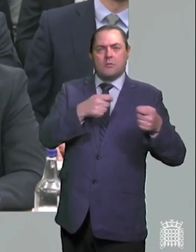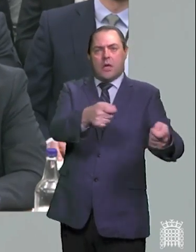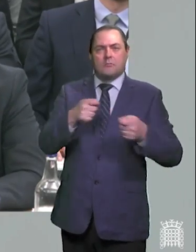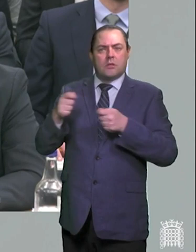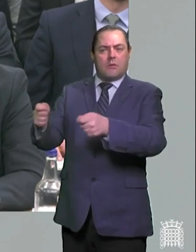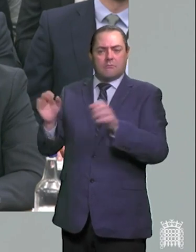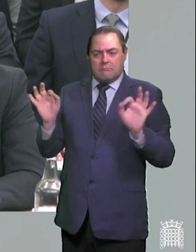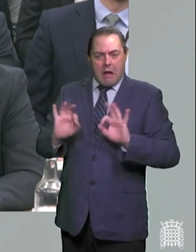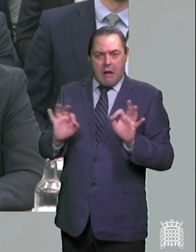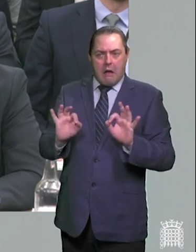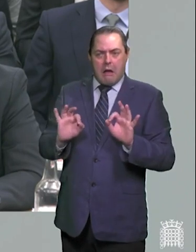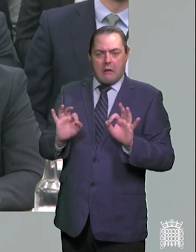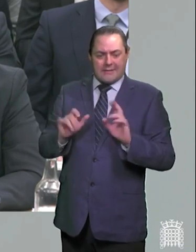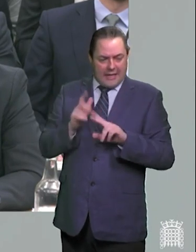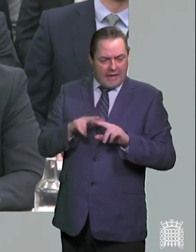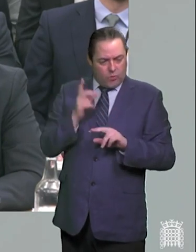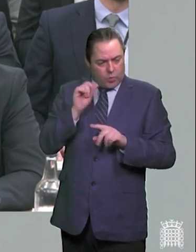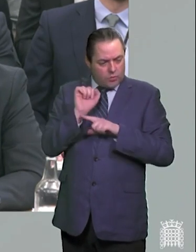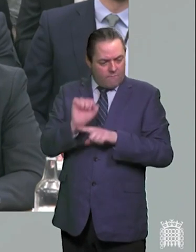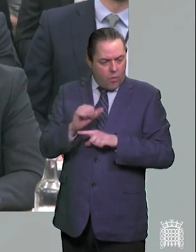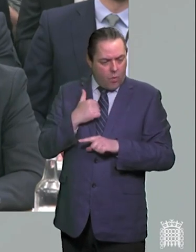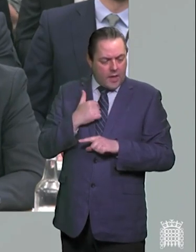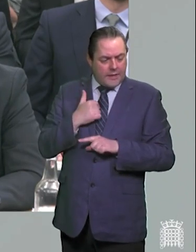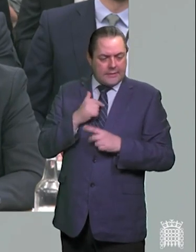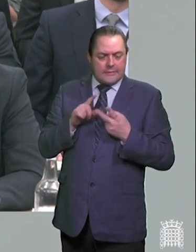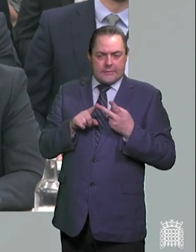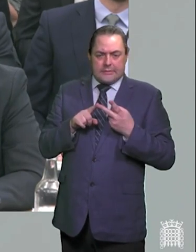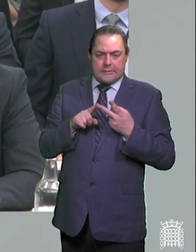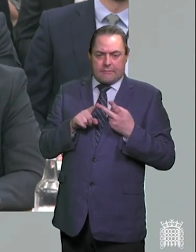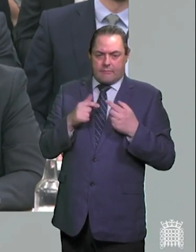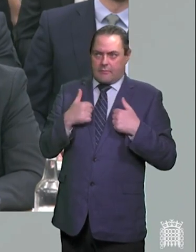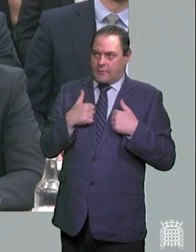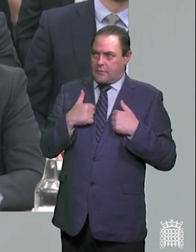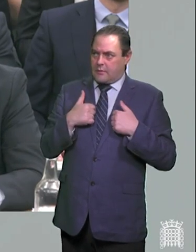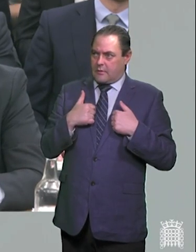if we could possibly avoid it. We kept.